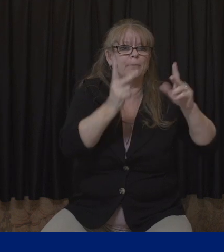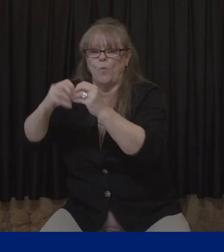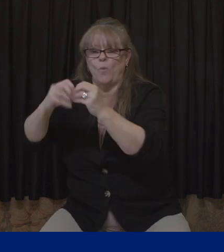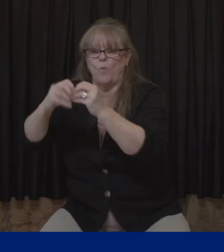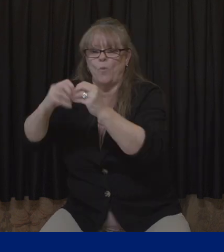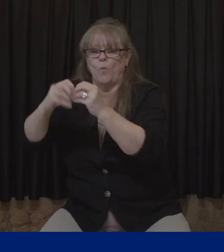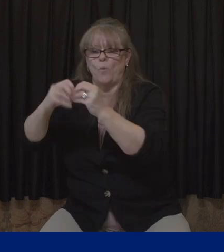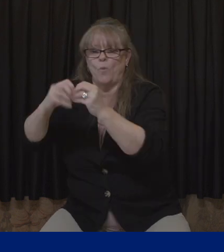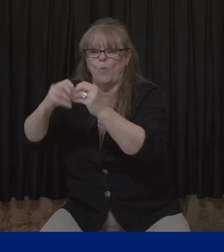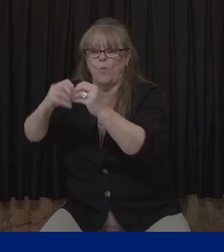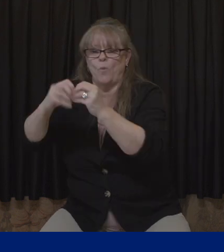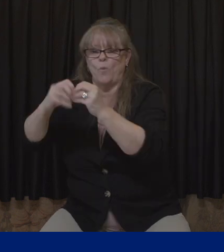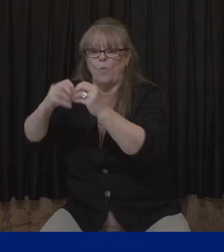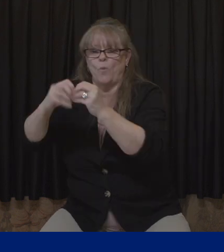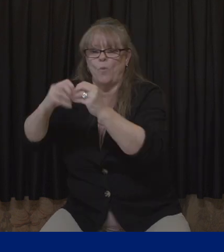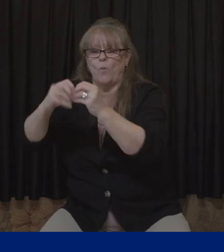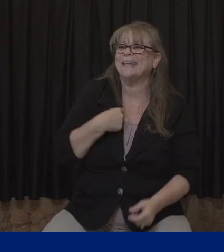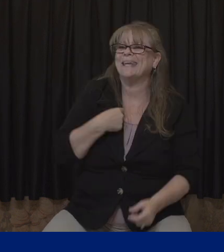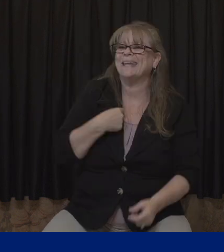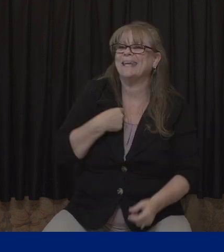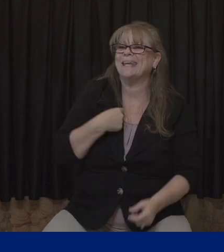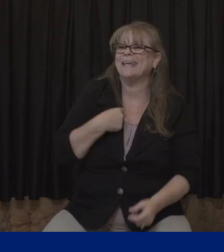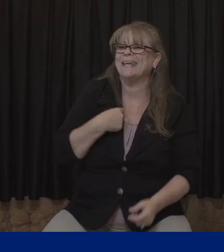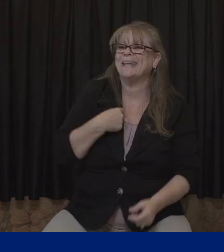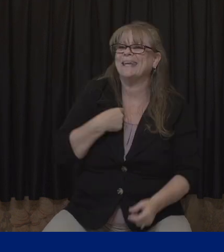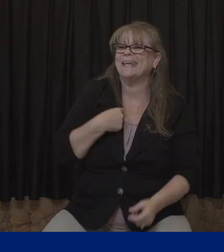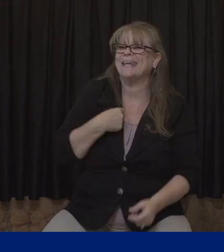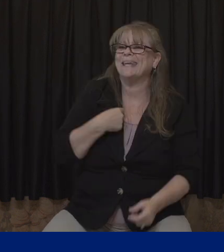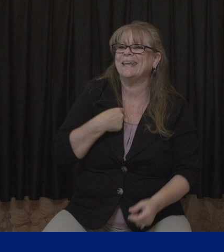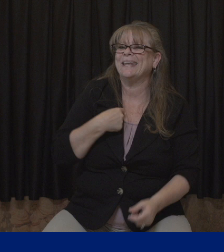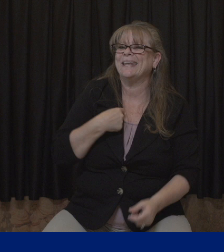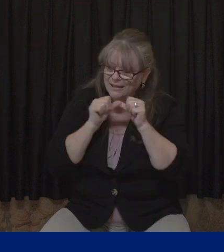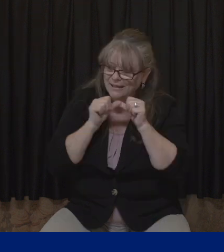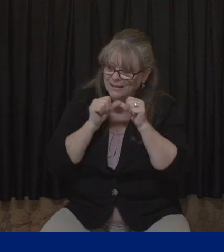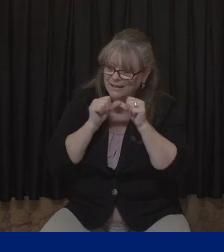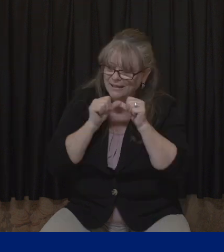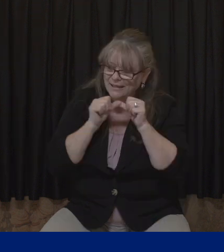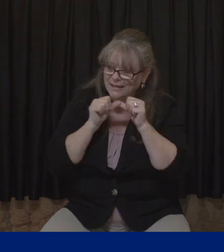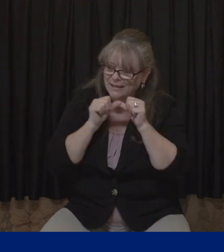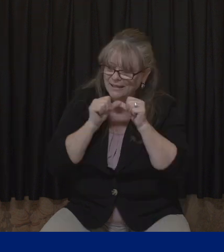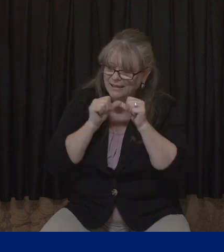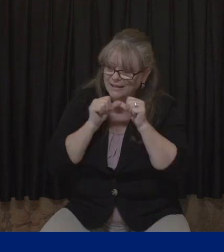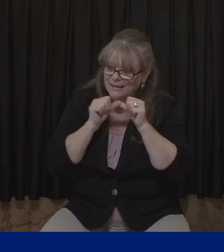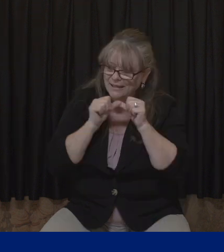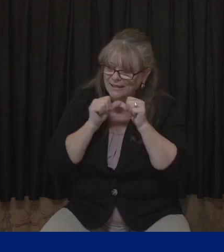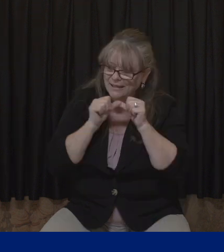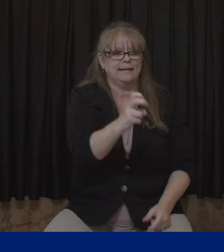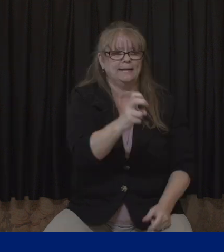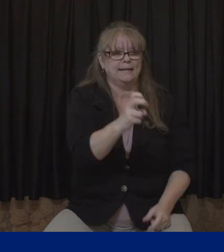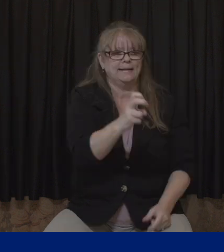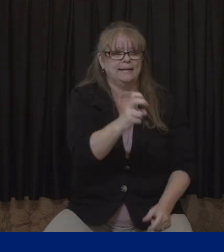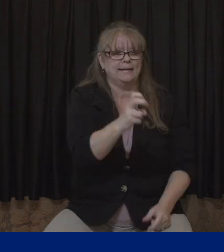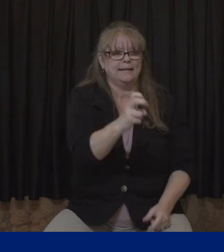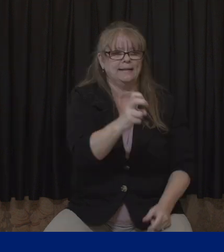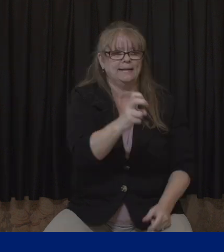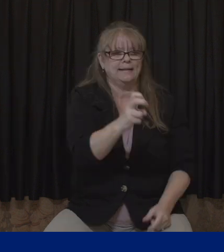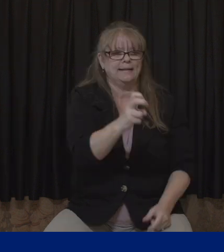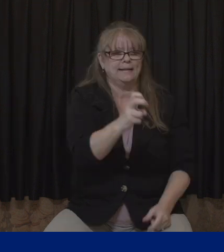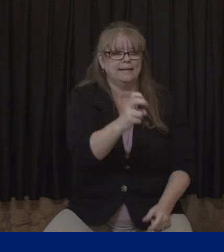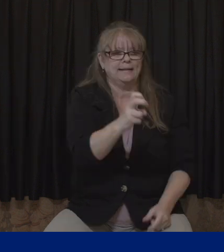so, to be vigilant, to wear masks when we are outside and in public so that we can move safely through this next